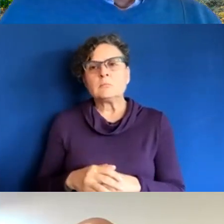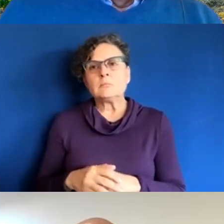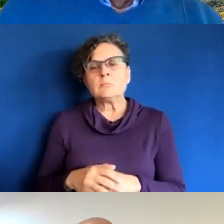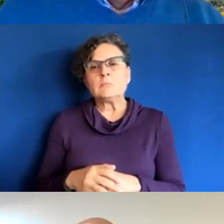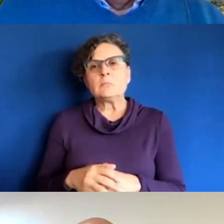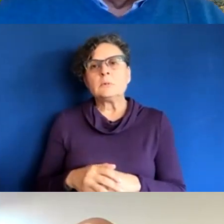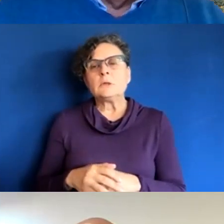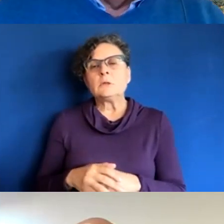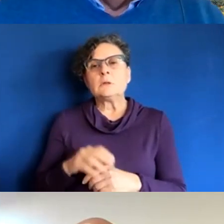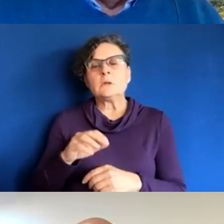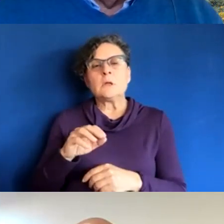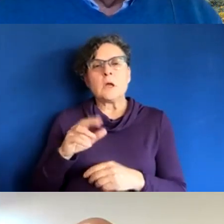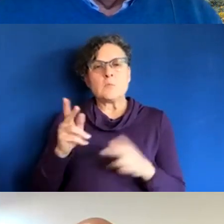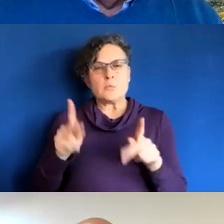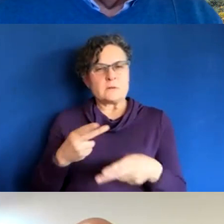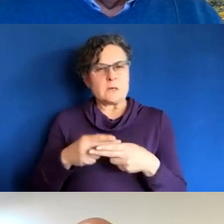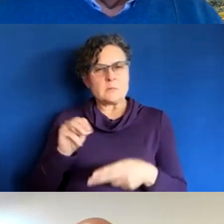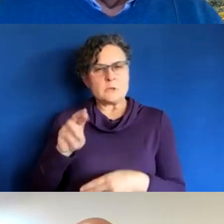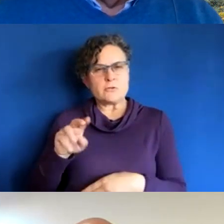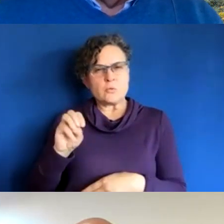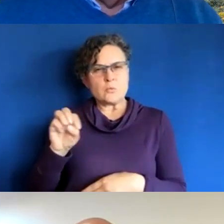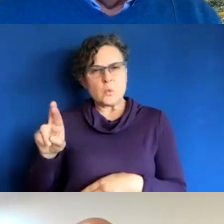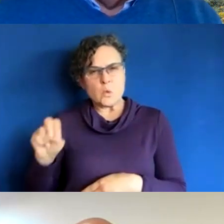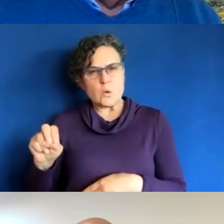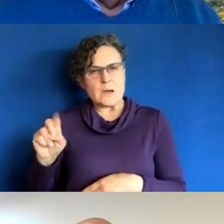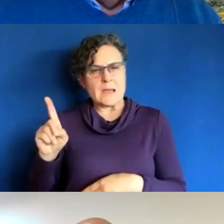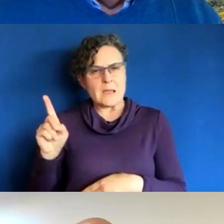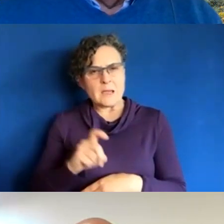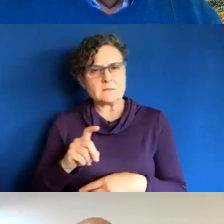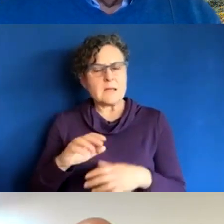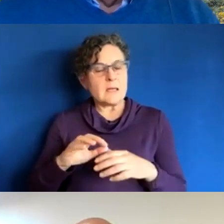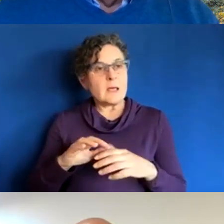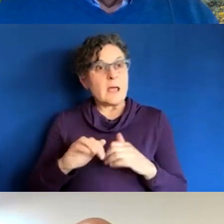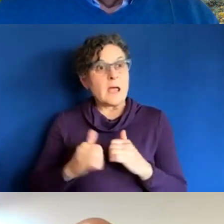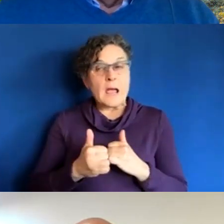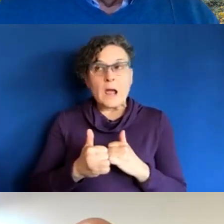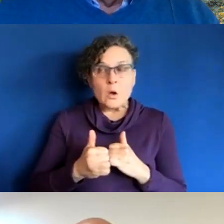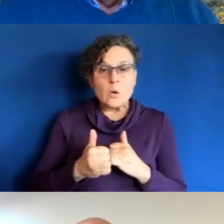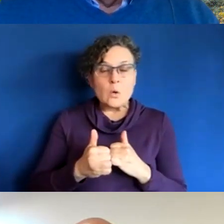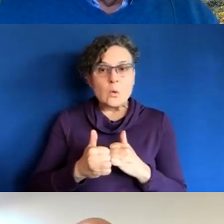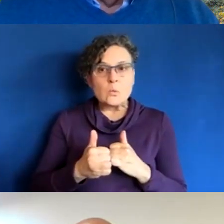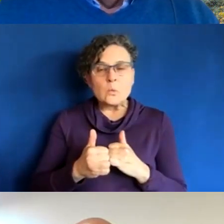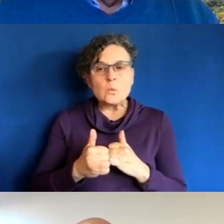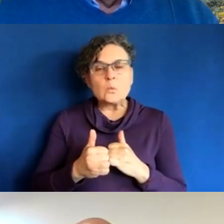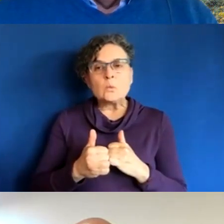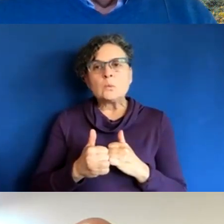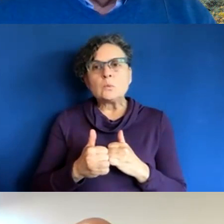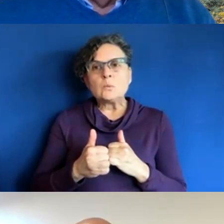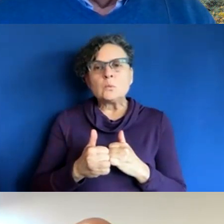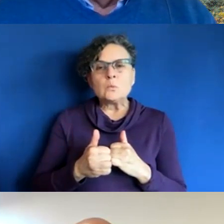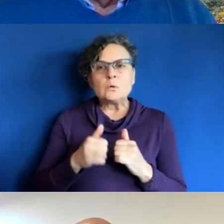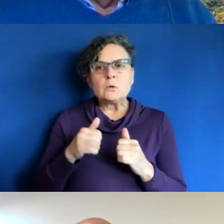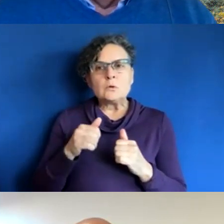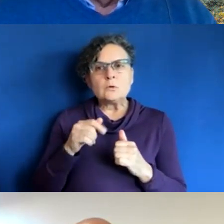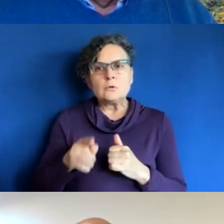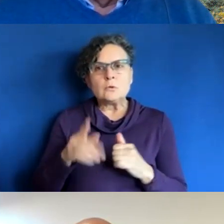Mr. Moore asks, what are the determining factors in choosing one or both of one or two